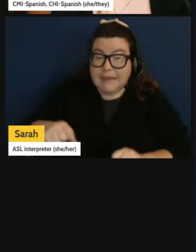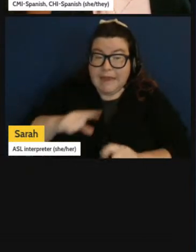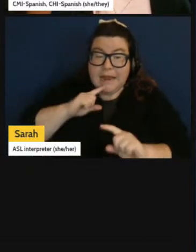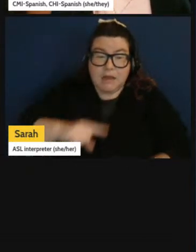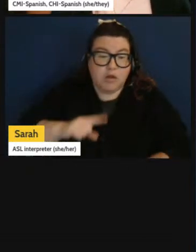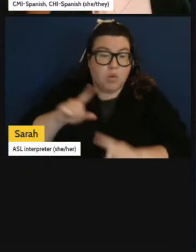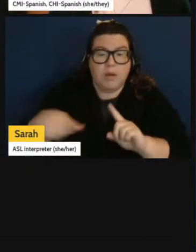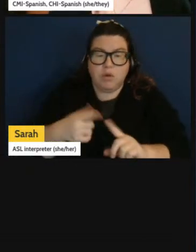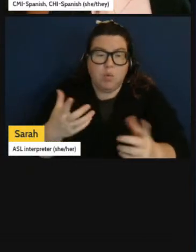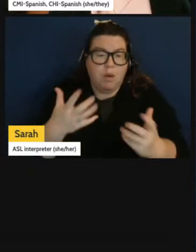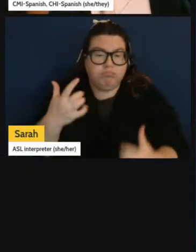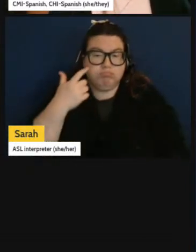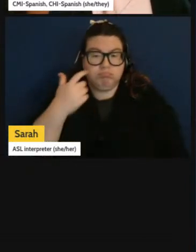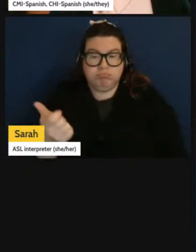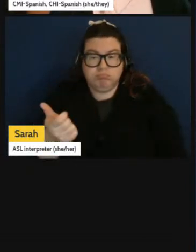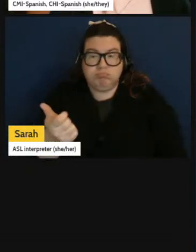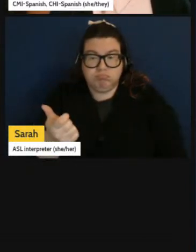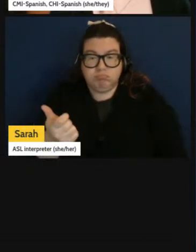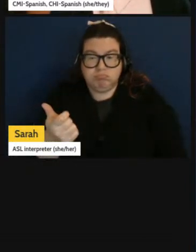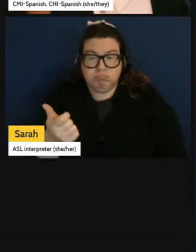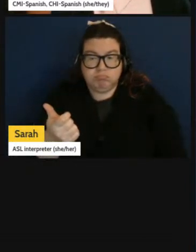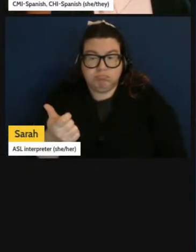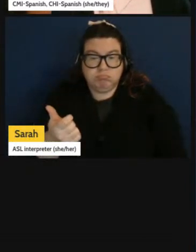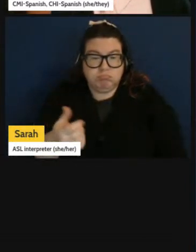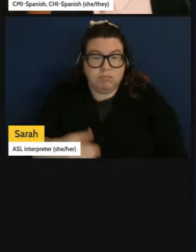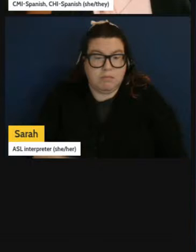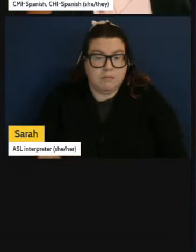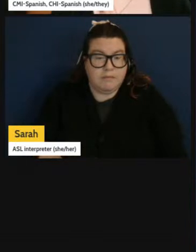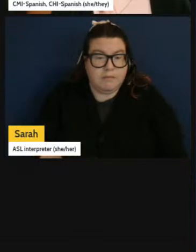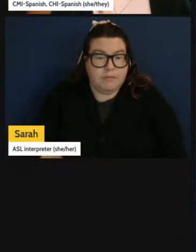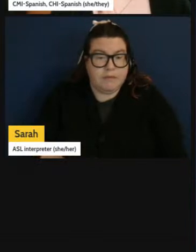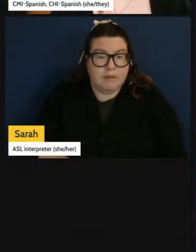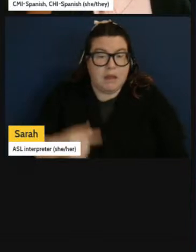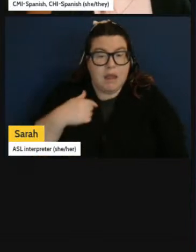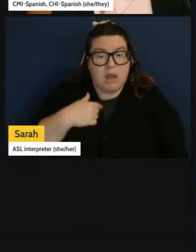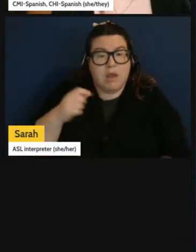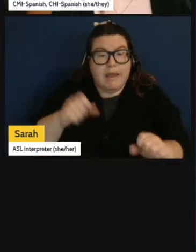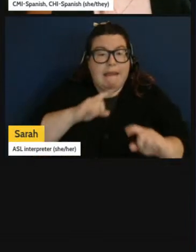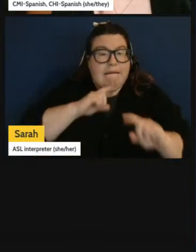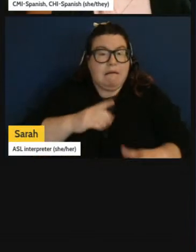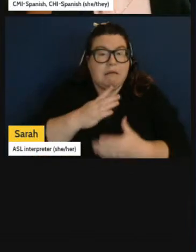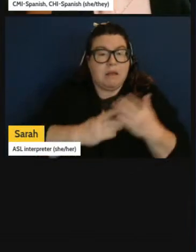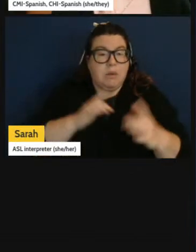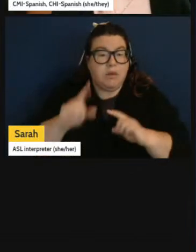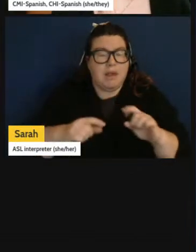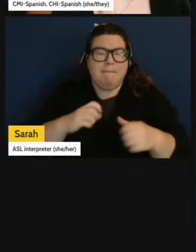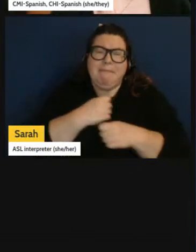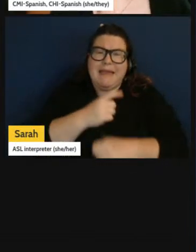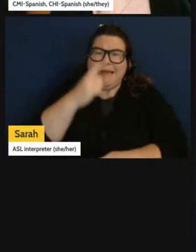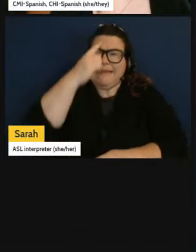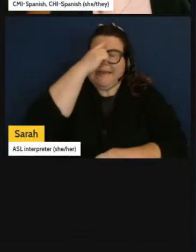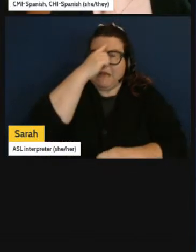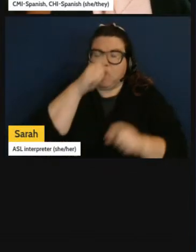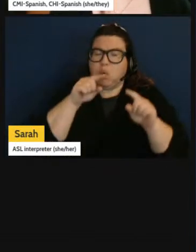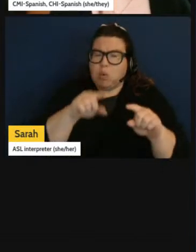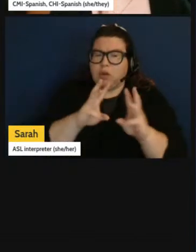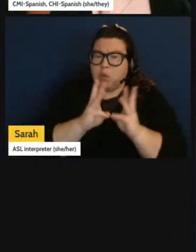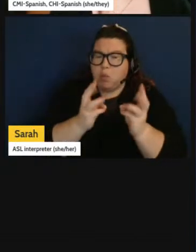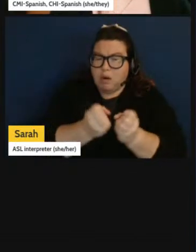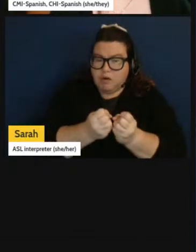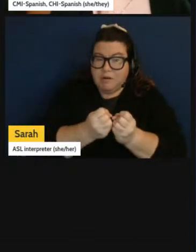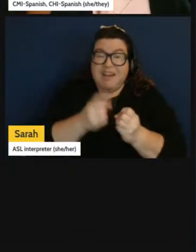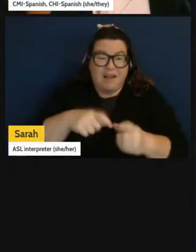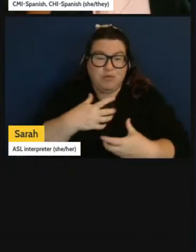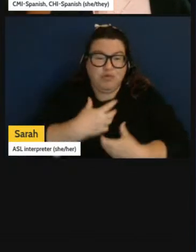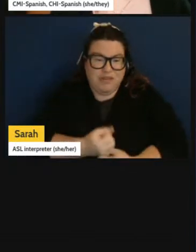own leisure. They seem like really random questions, but I promise they make sense in the context of the workshop. You got to trust me on